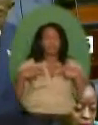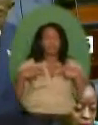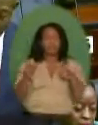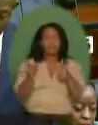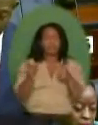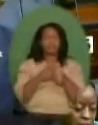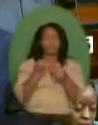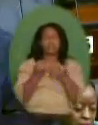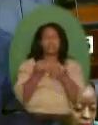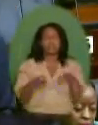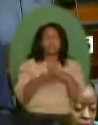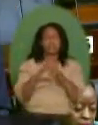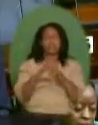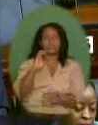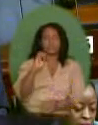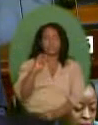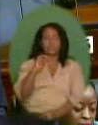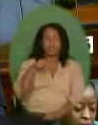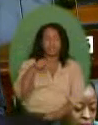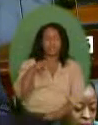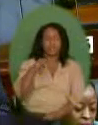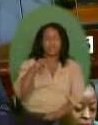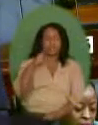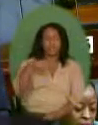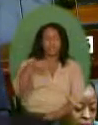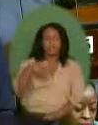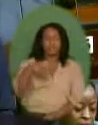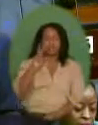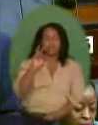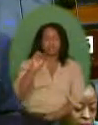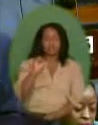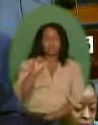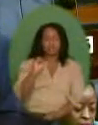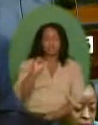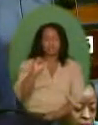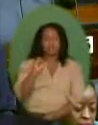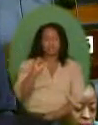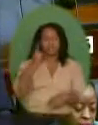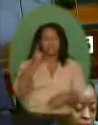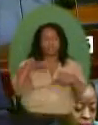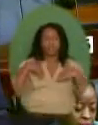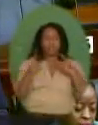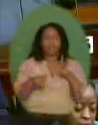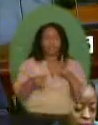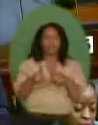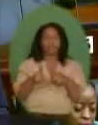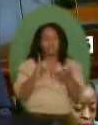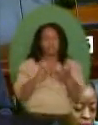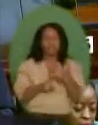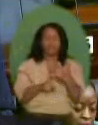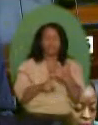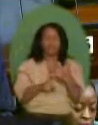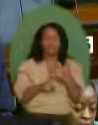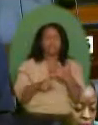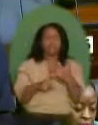Tobago for our young people. 4. To accommodate national and international organizations and